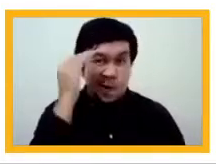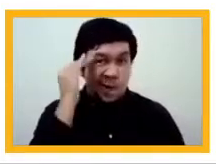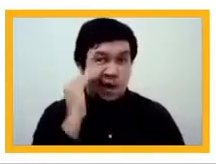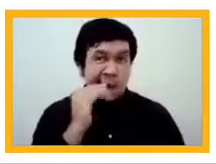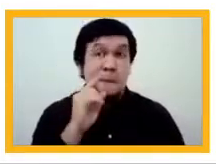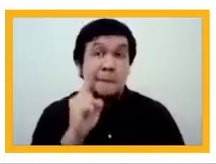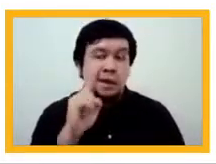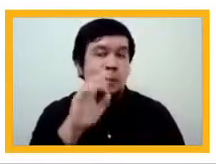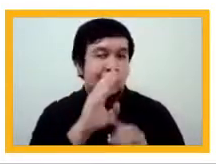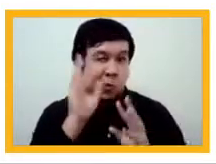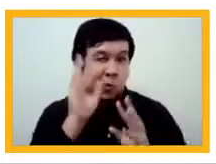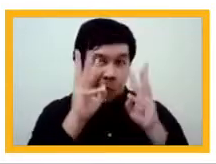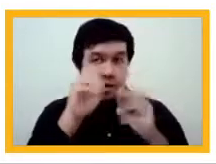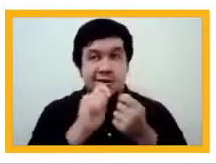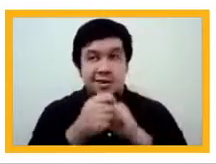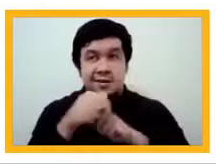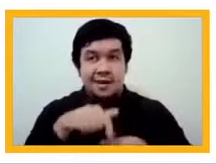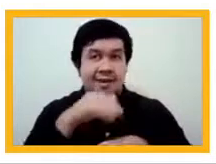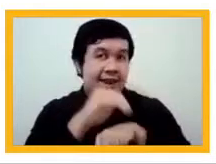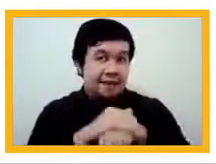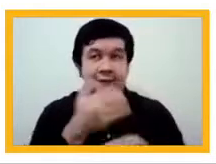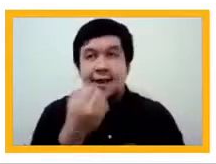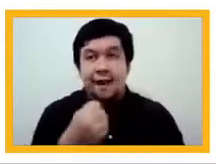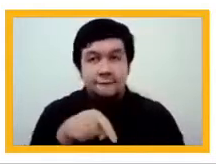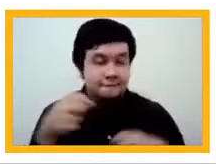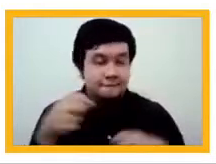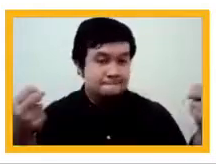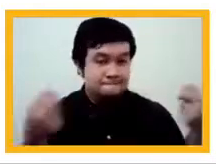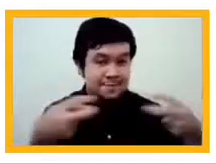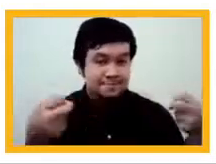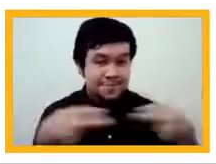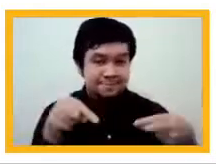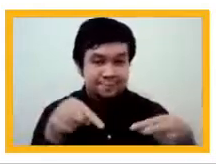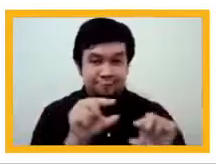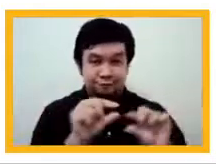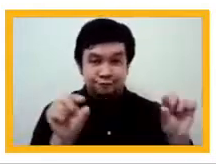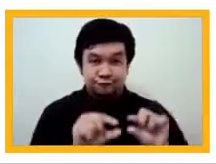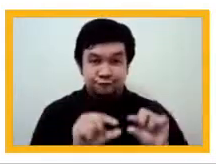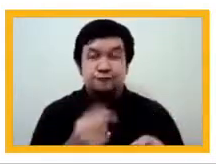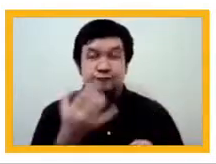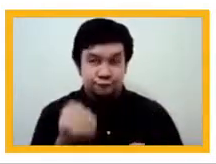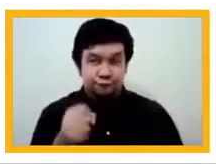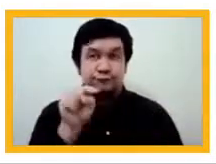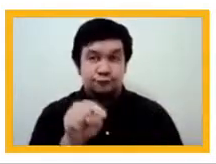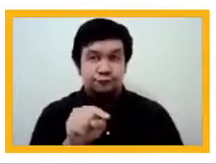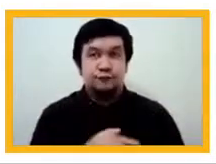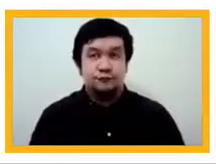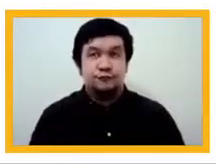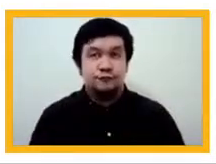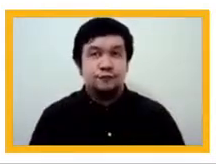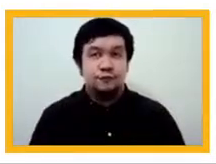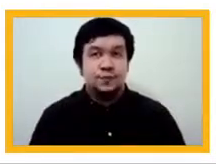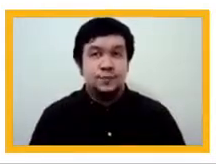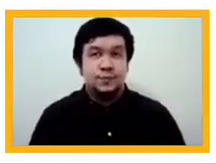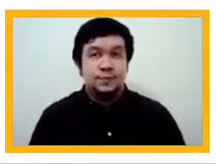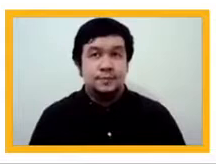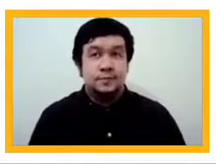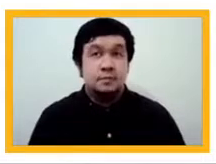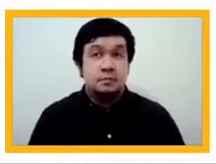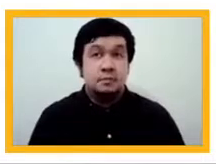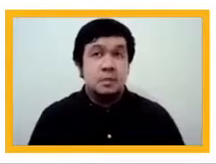So I think every developing country can use our KMOOC online